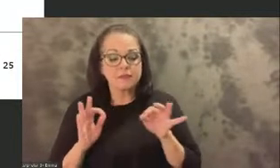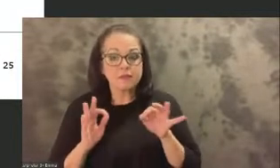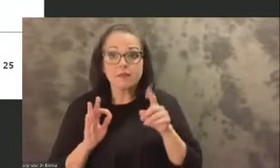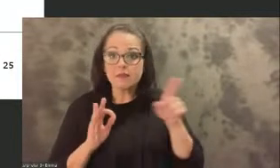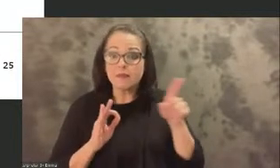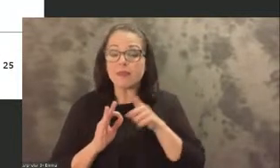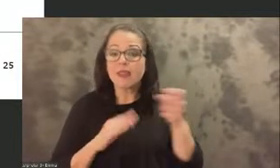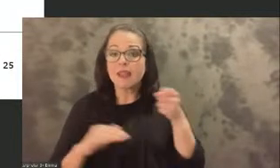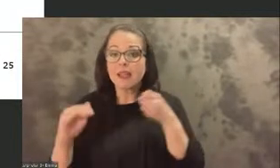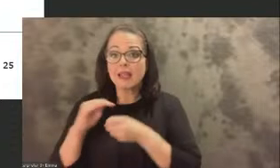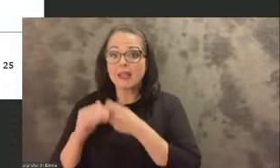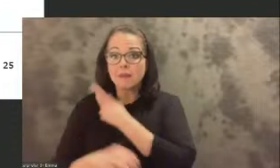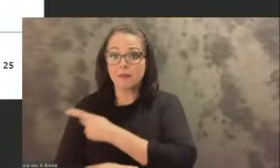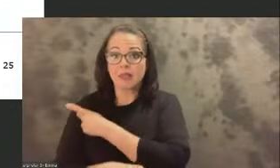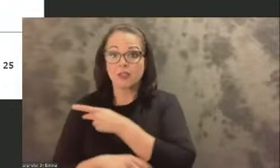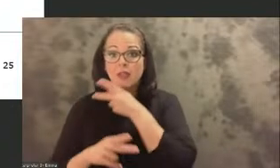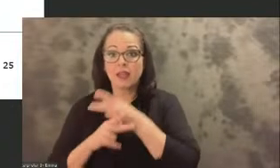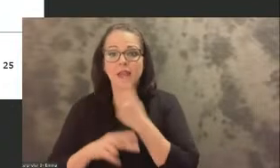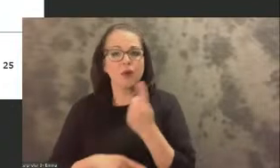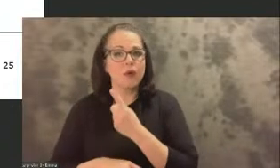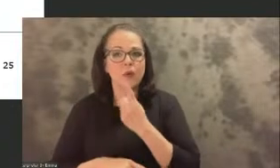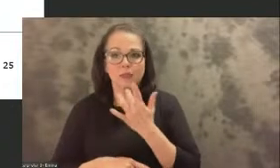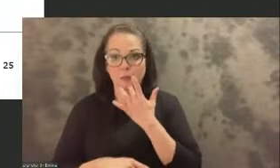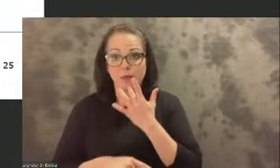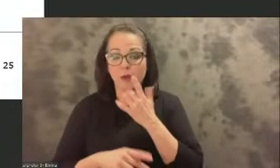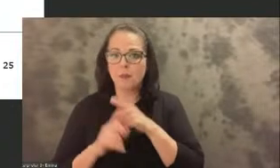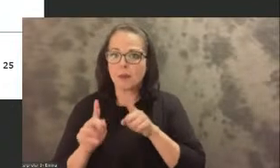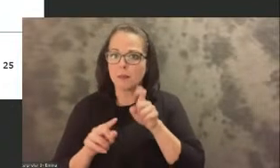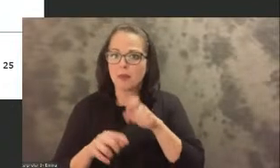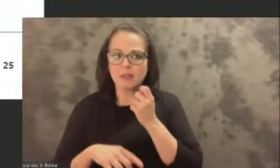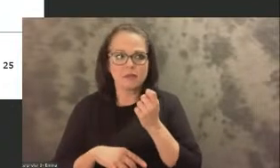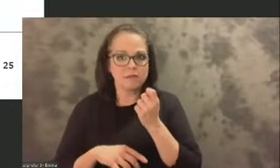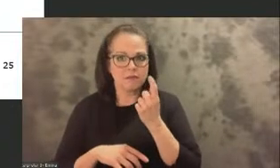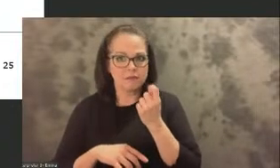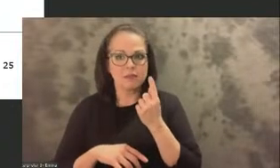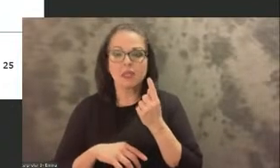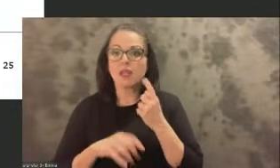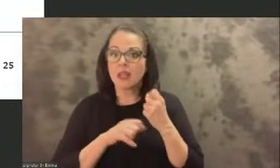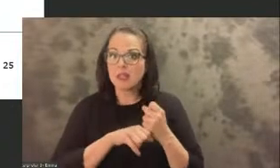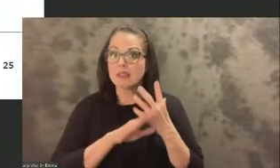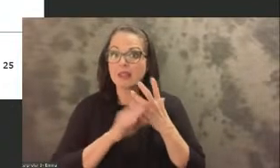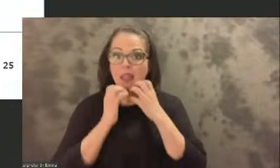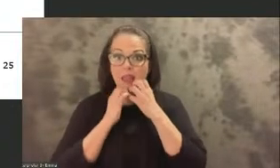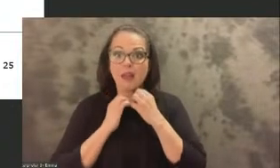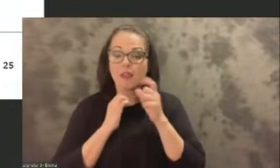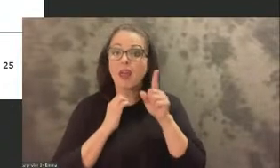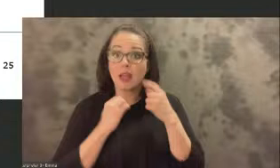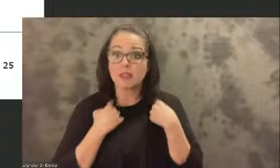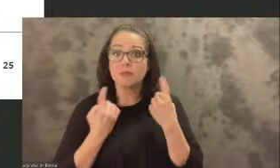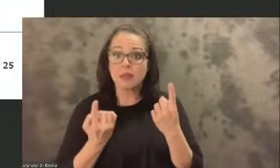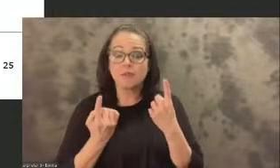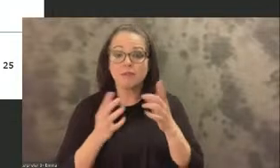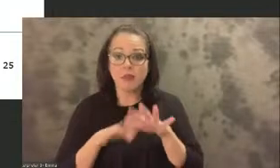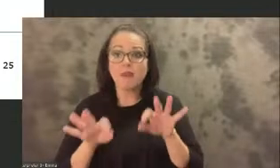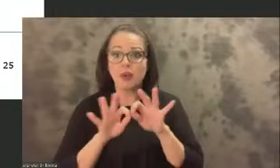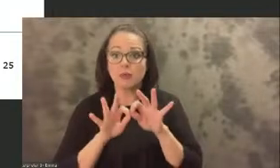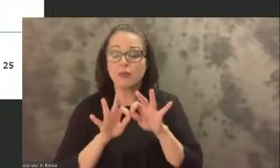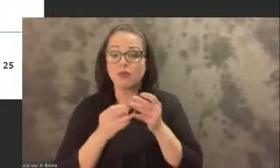Inpatient care is always preferred, but we must realize that telehealth has been a valuable solution for many patients.